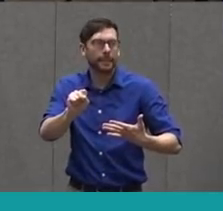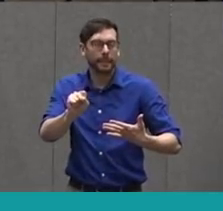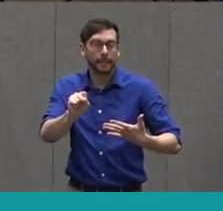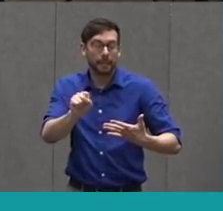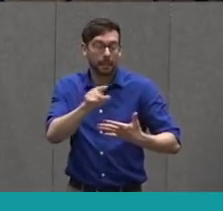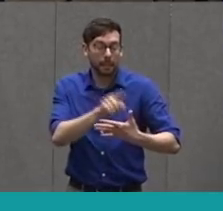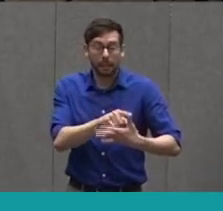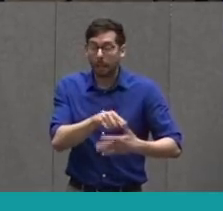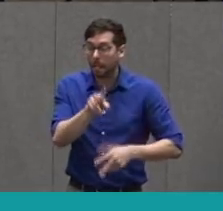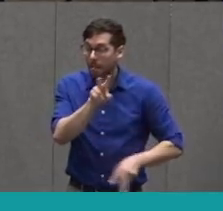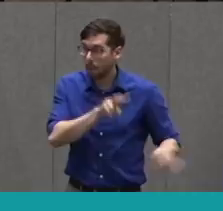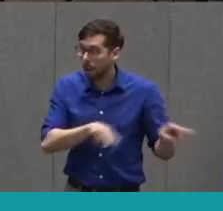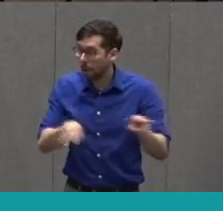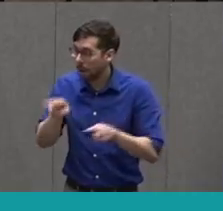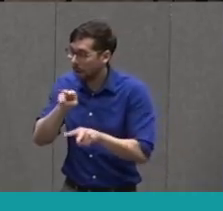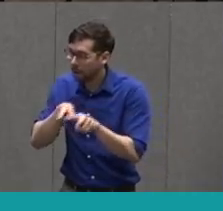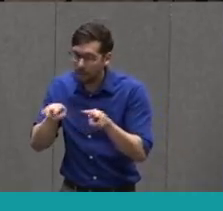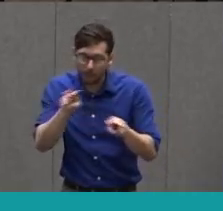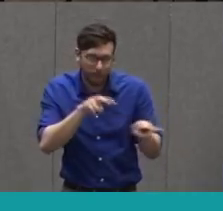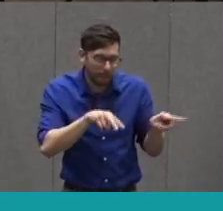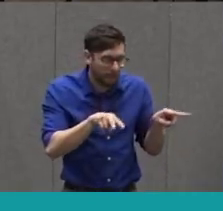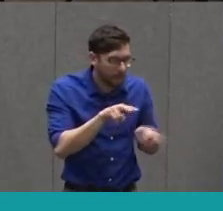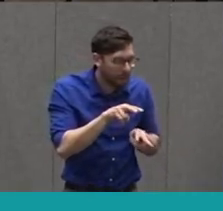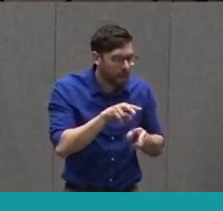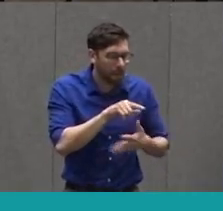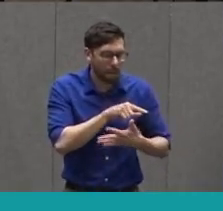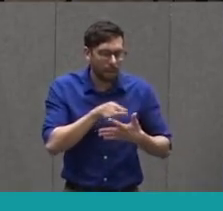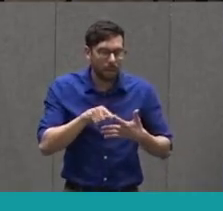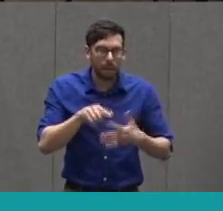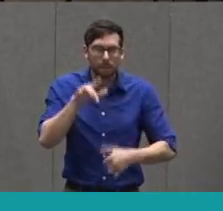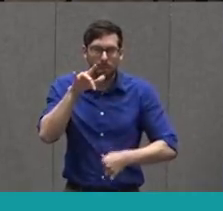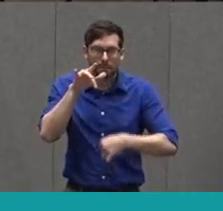Touch some objects and see if you get ideas.